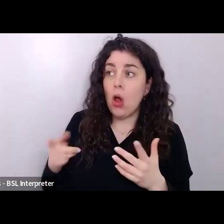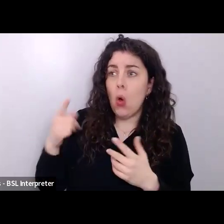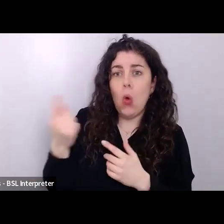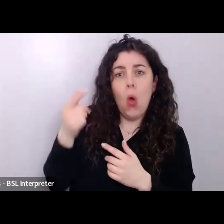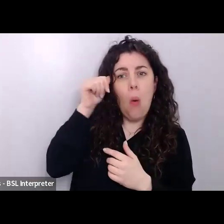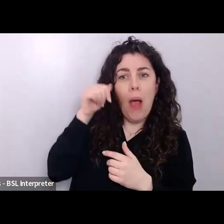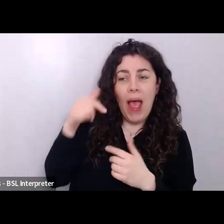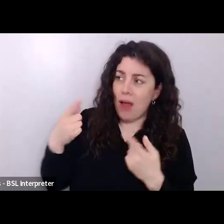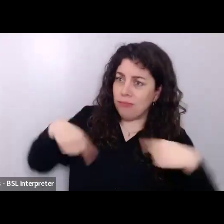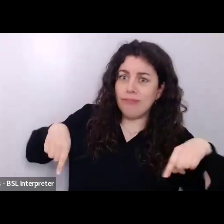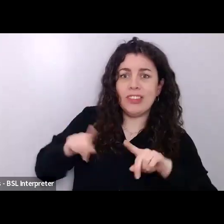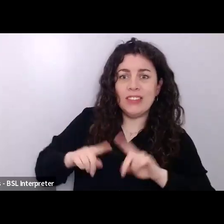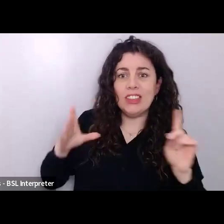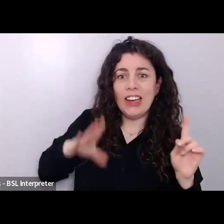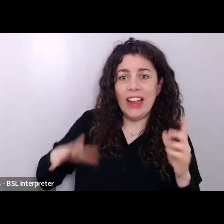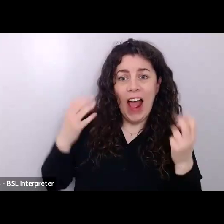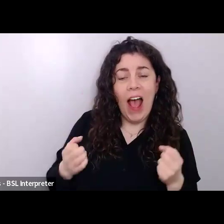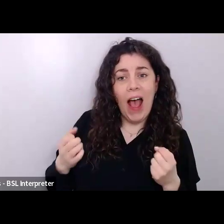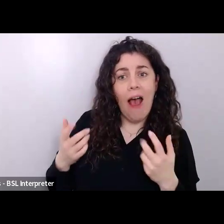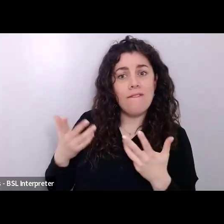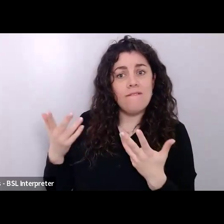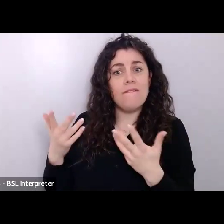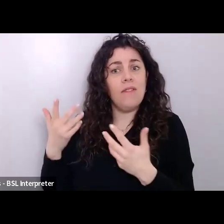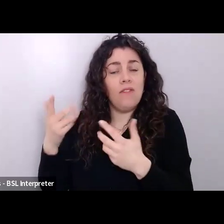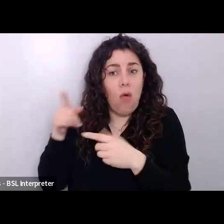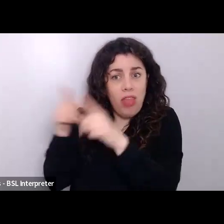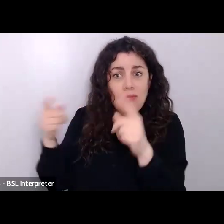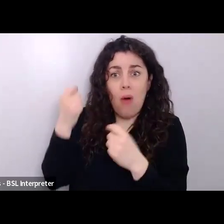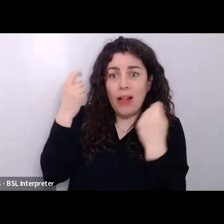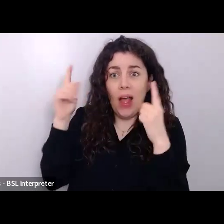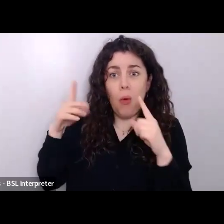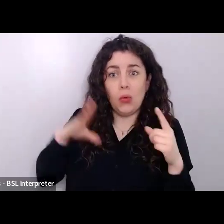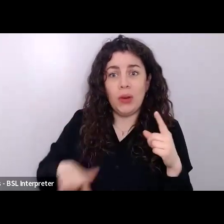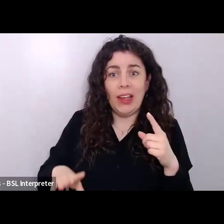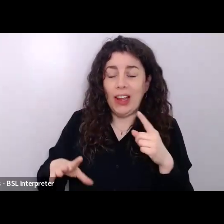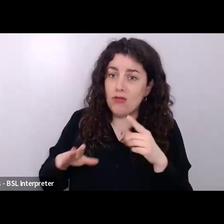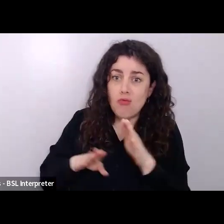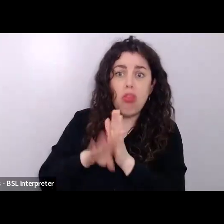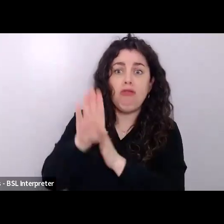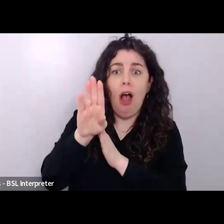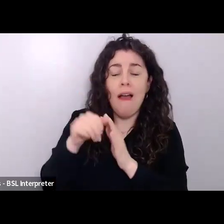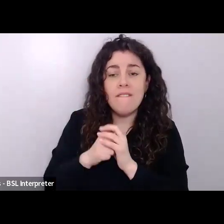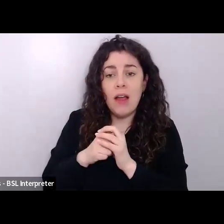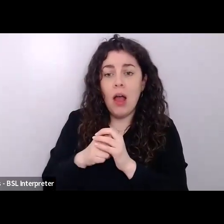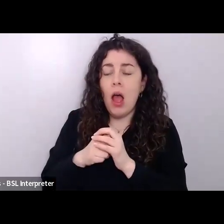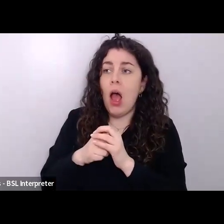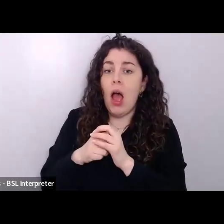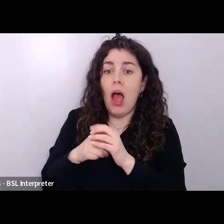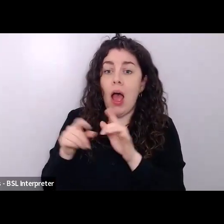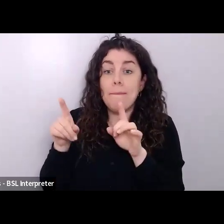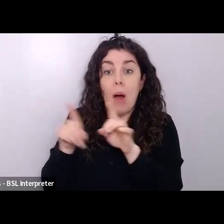needs, and most likely to understand what you need to thrive, but also communicate the fantastic benefits